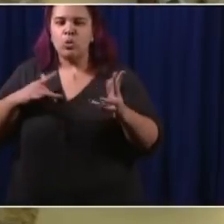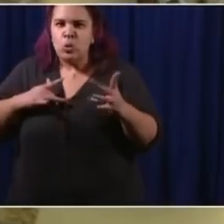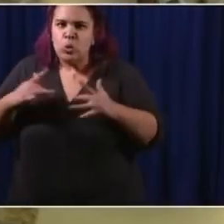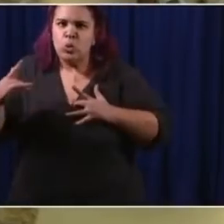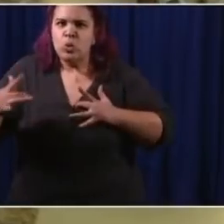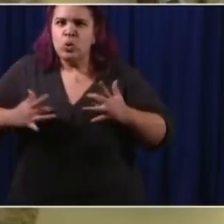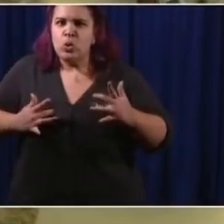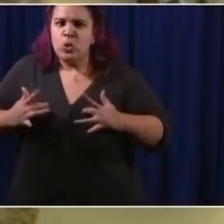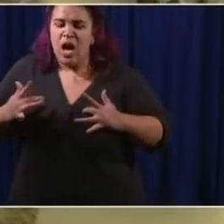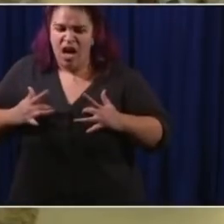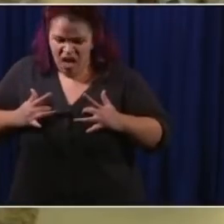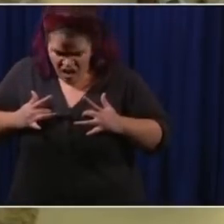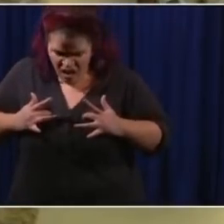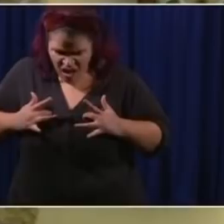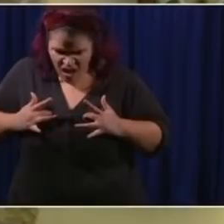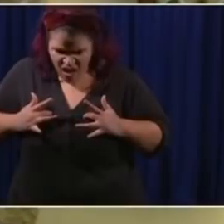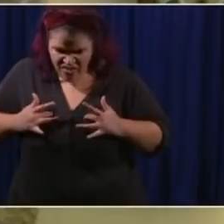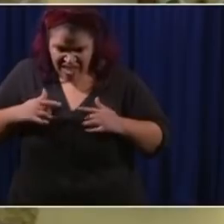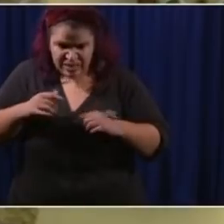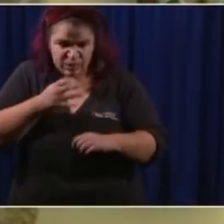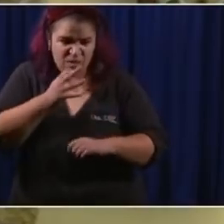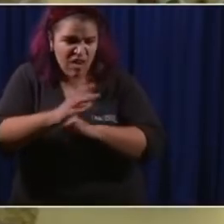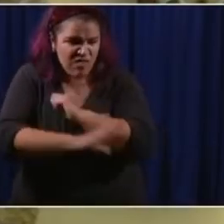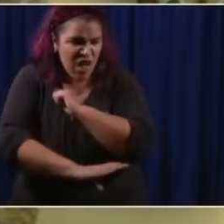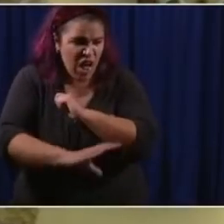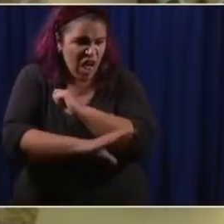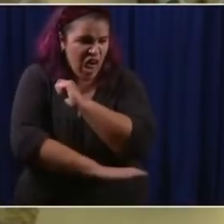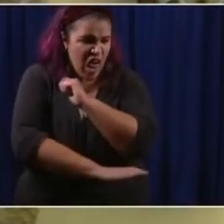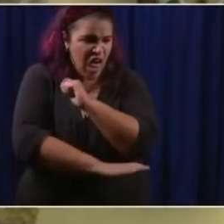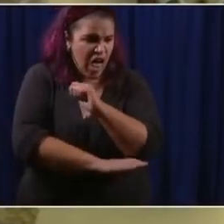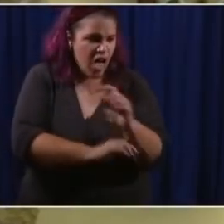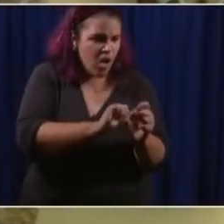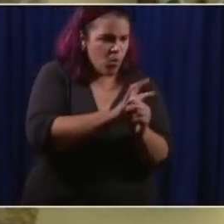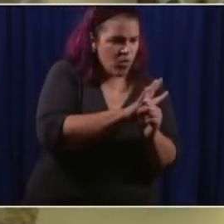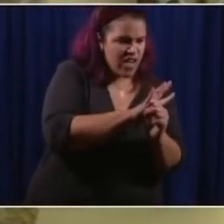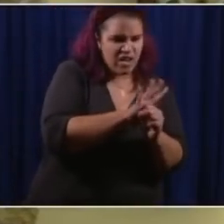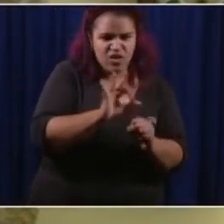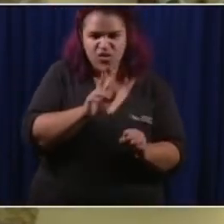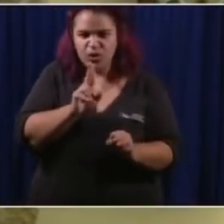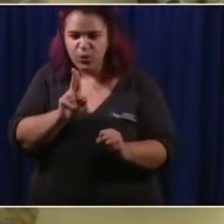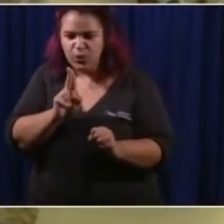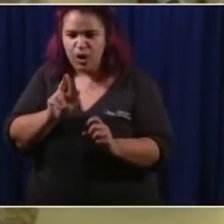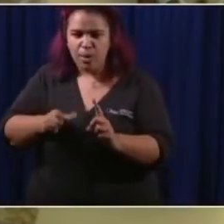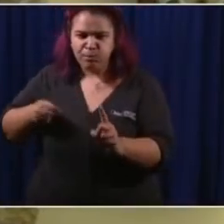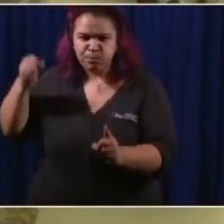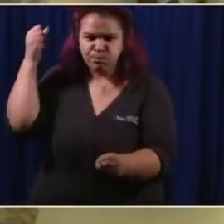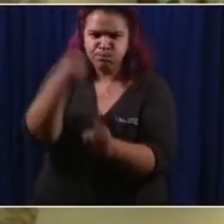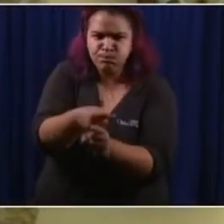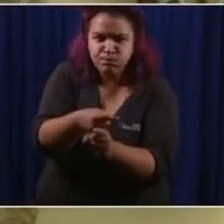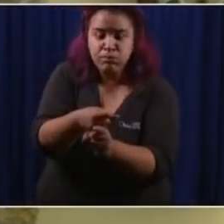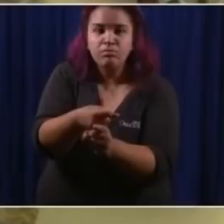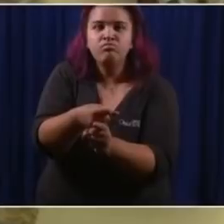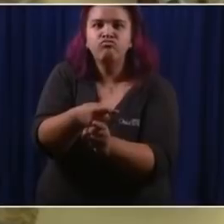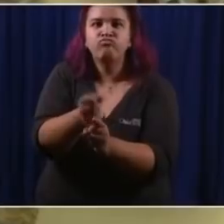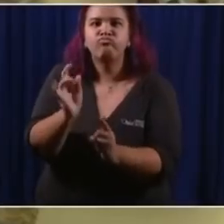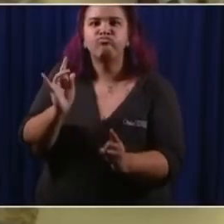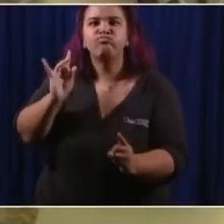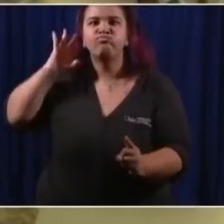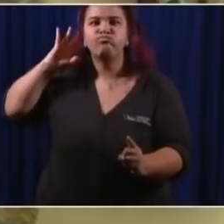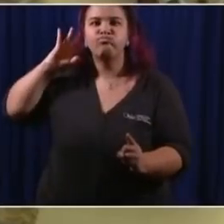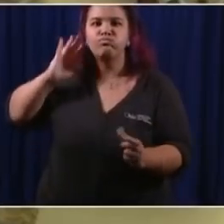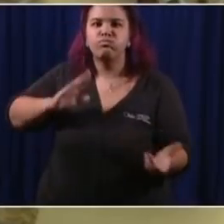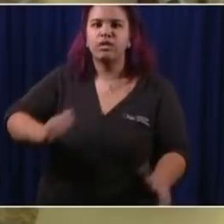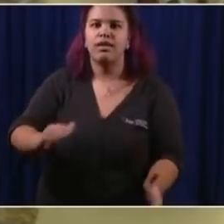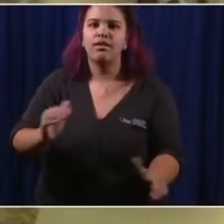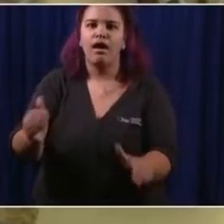care deaths due to COVID and flu this fall. Would you consider issuing an executive order mandating healthcare workers in